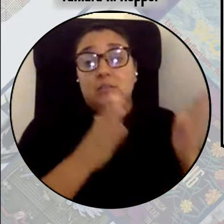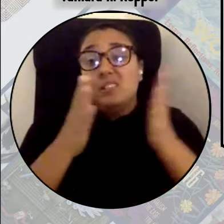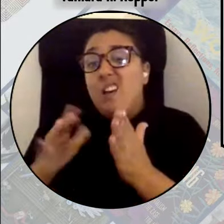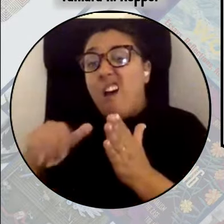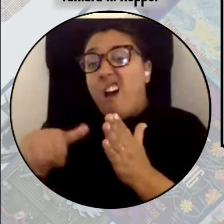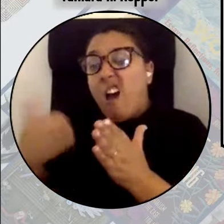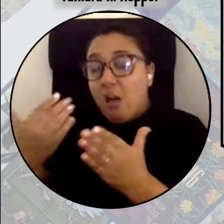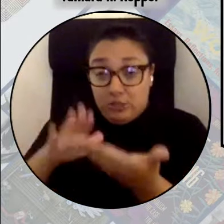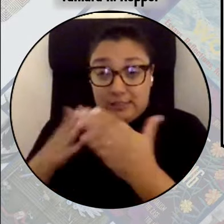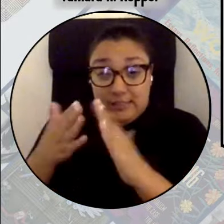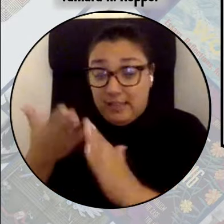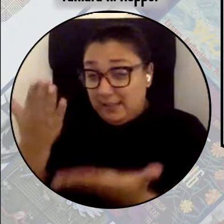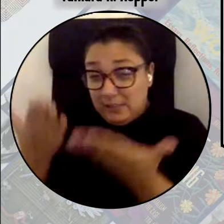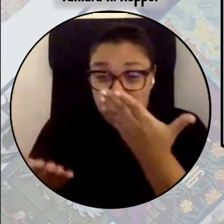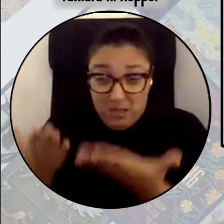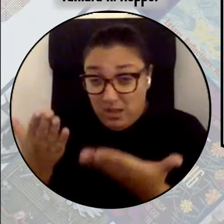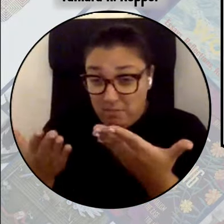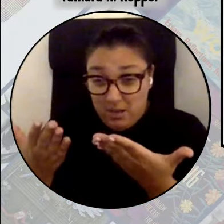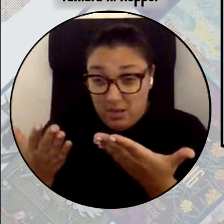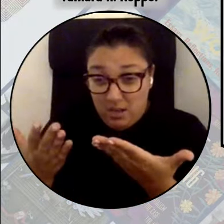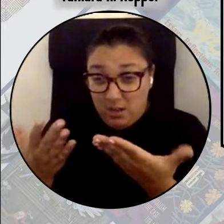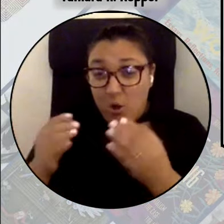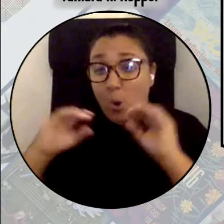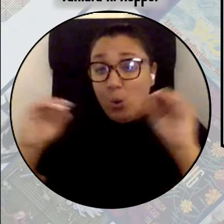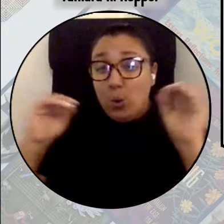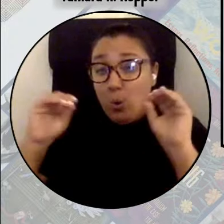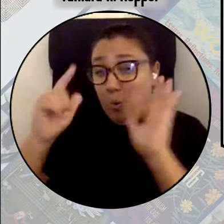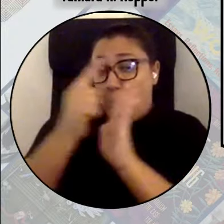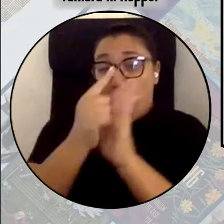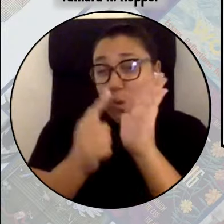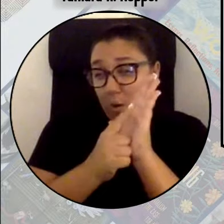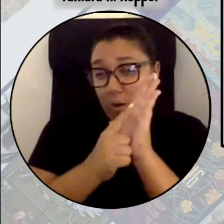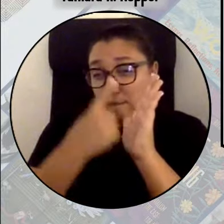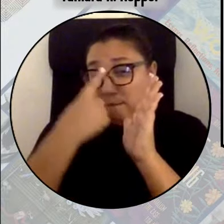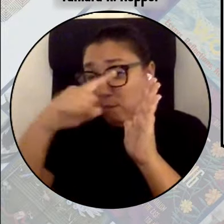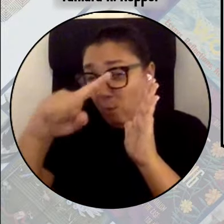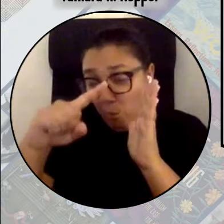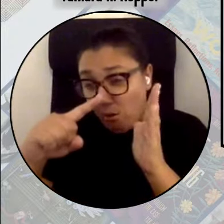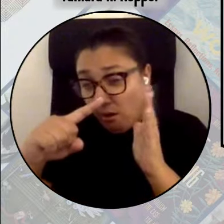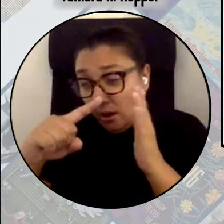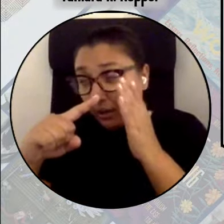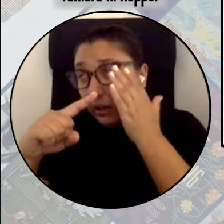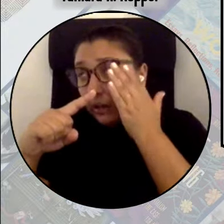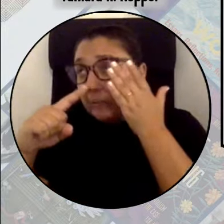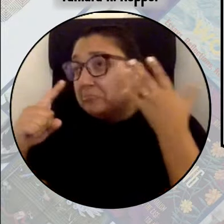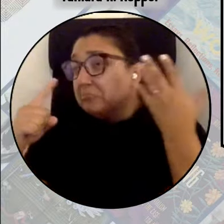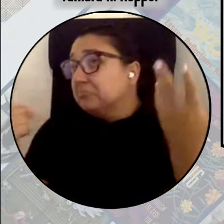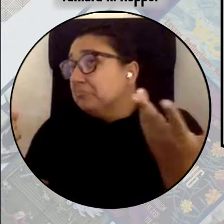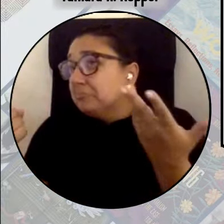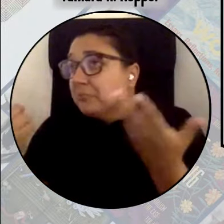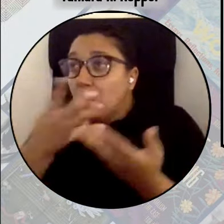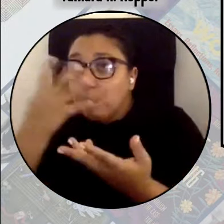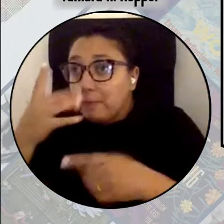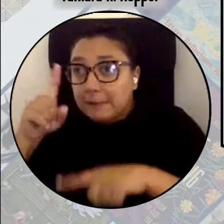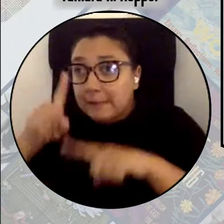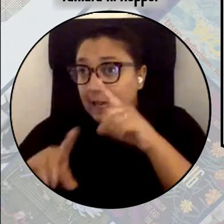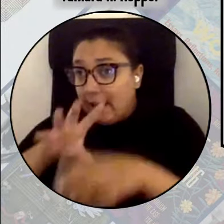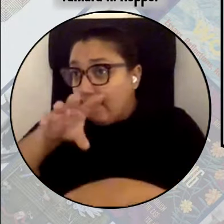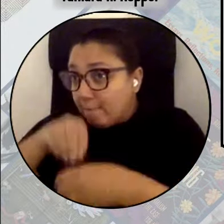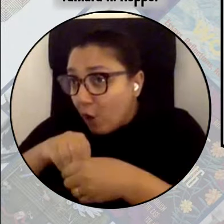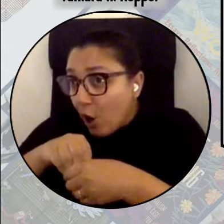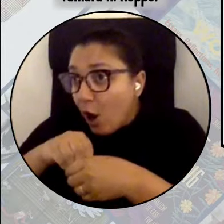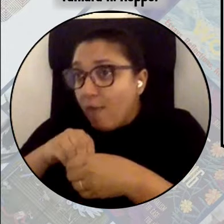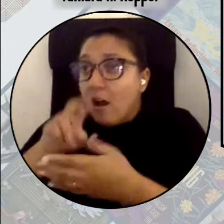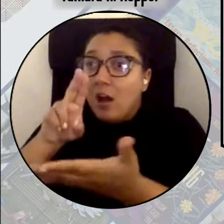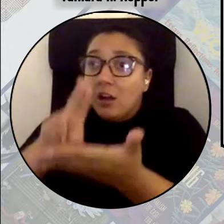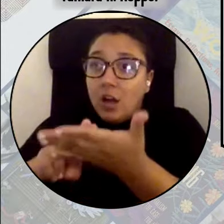back against, or not having policies that prevent immigrants from being able to kind of engage in contracts like with